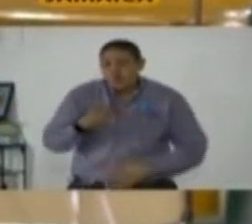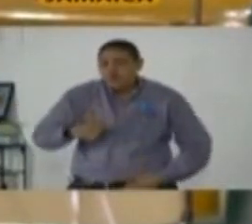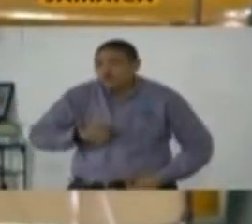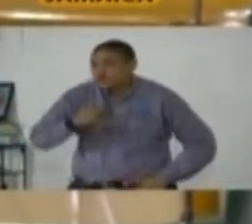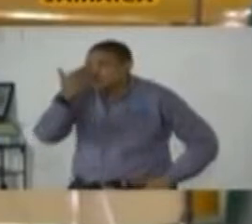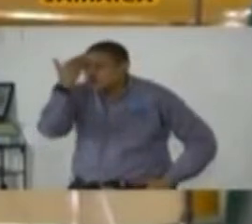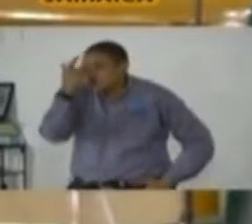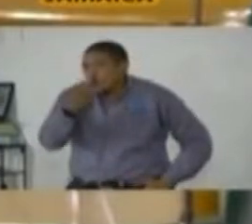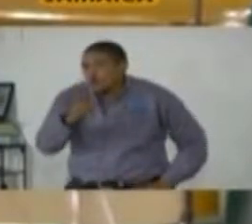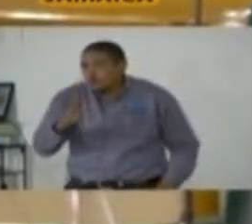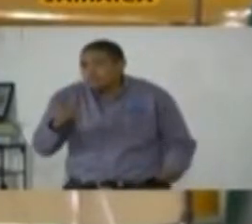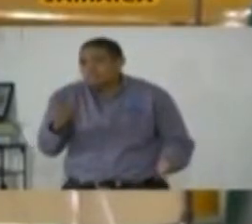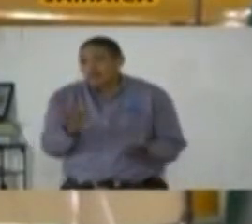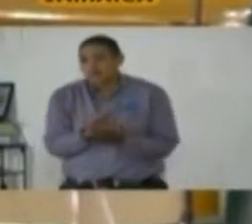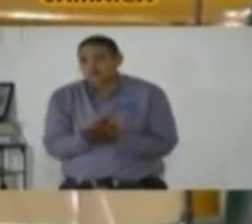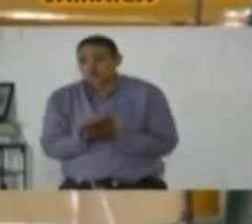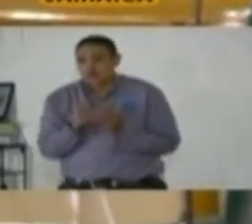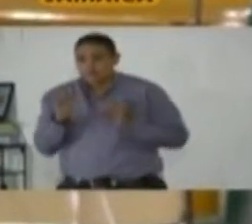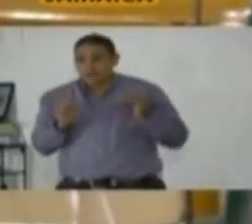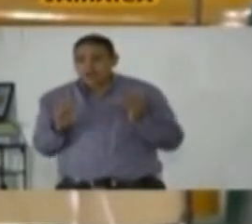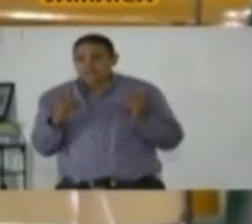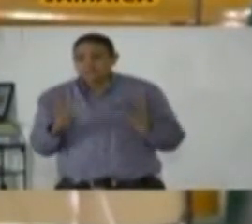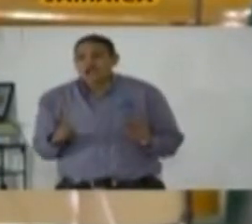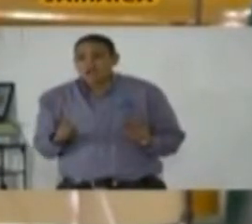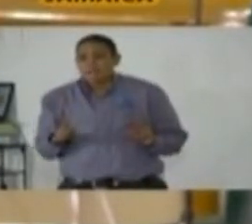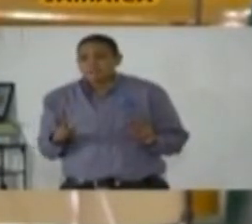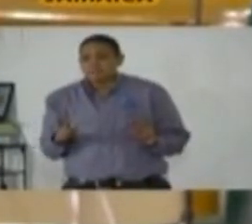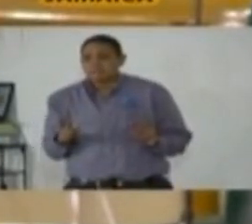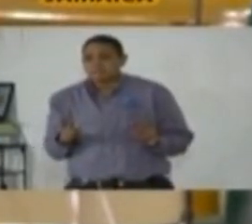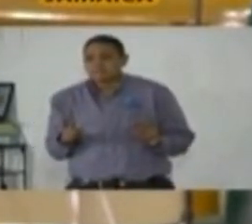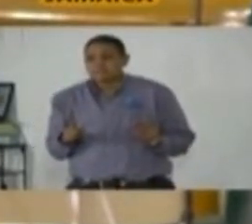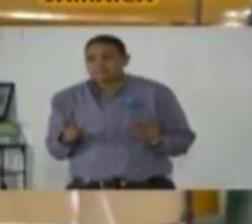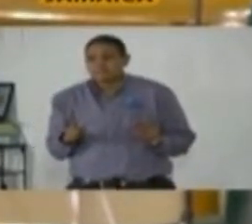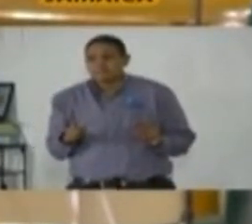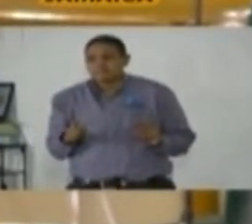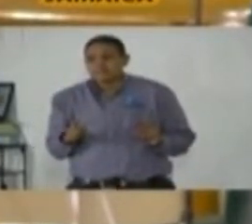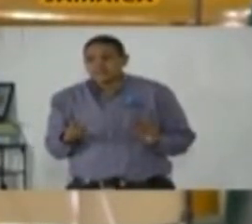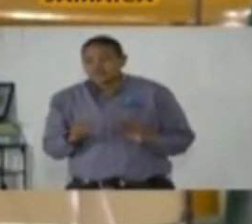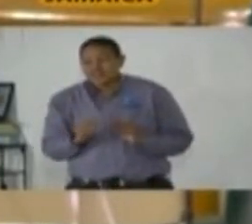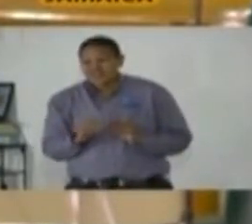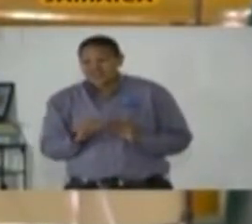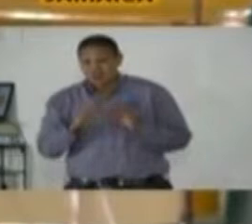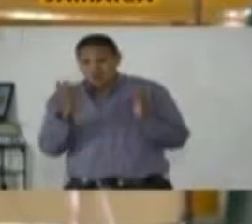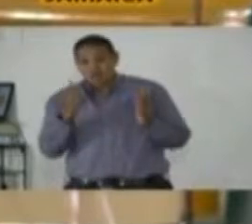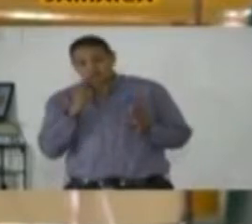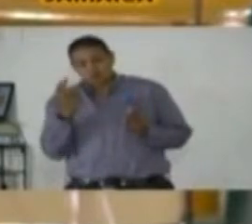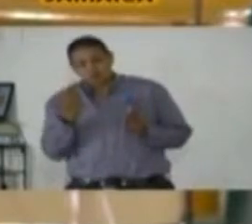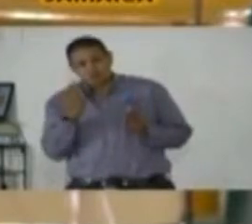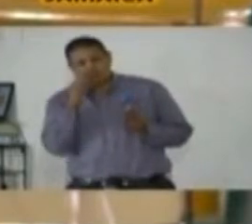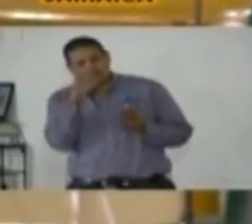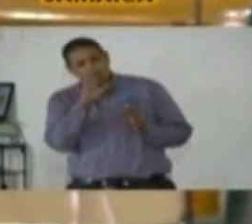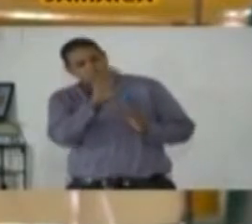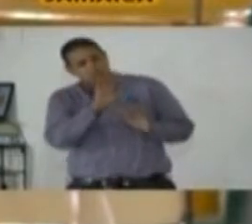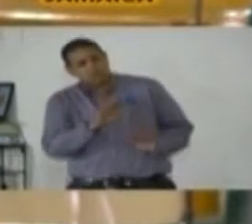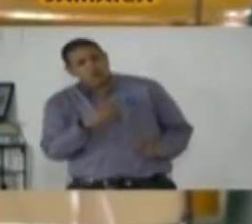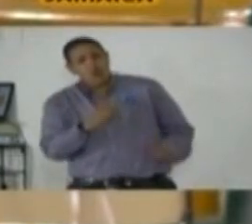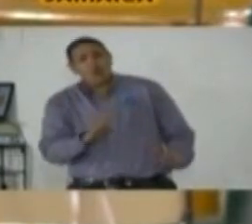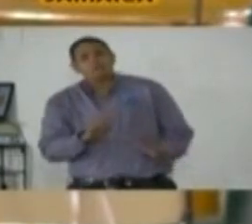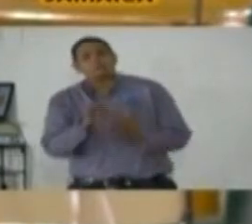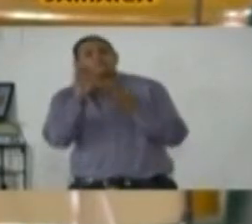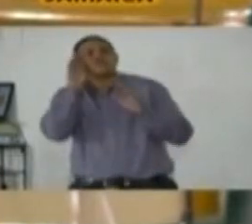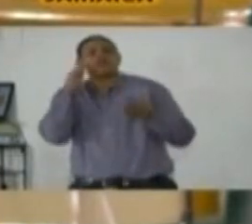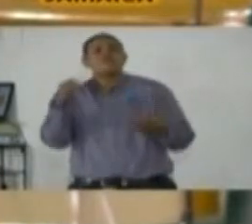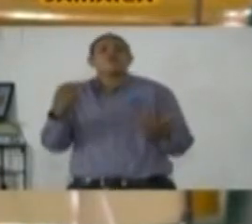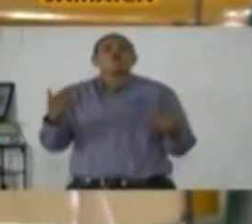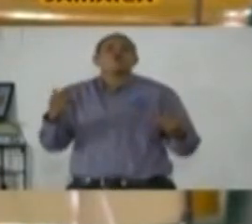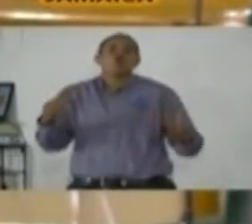solution to violence in schools is not just about using metal detectors and doing searches. Special focus is also being